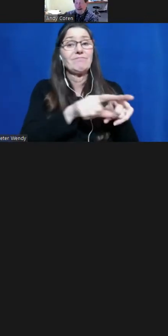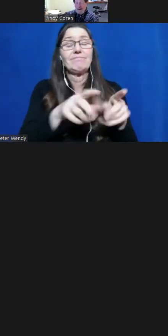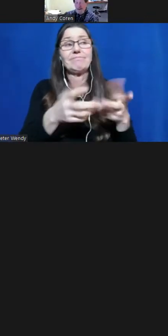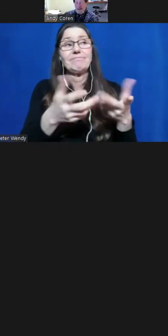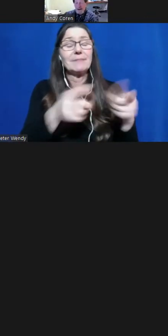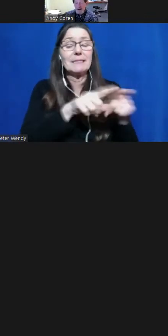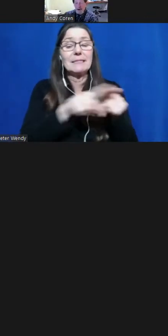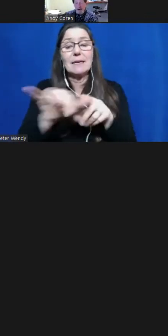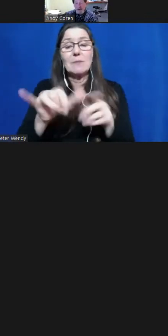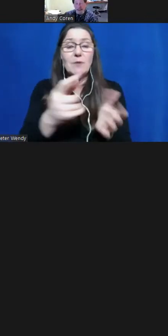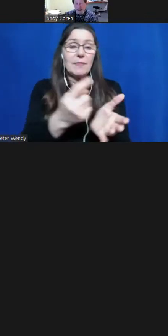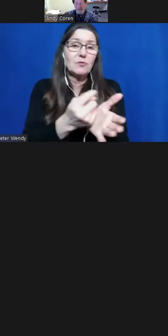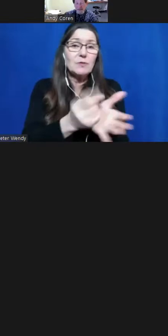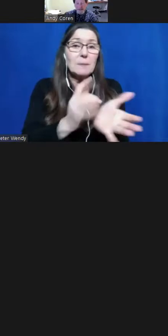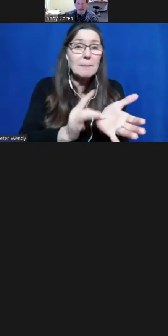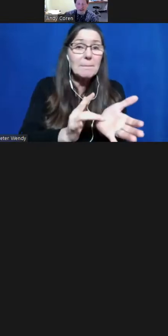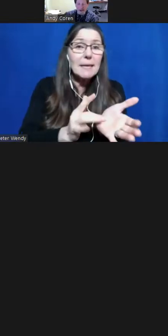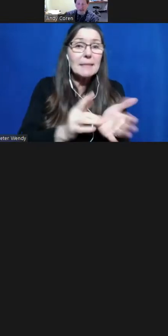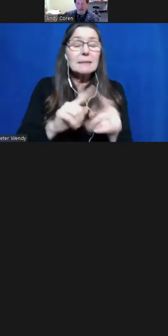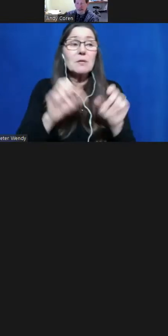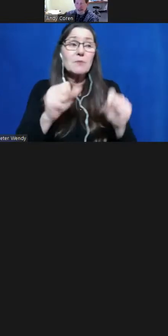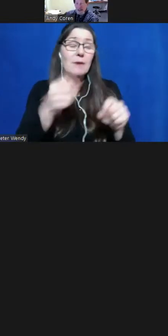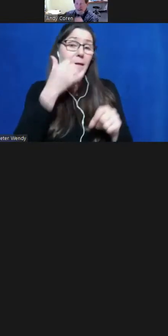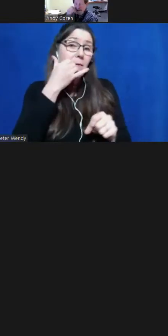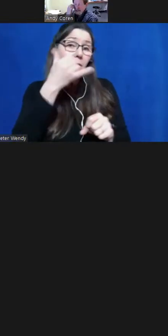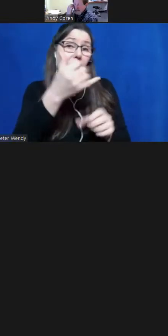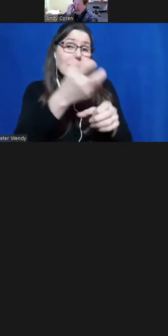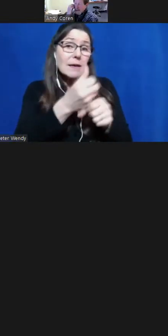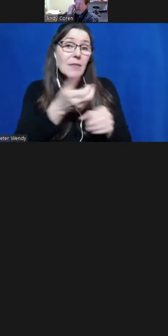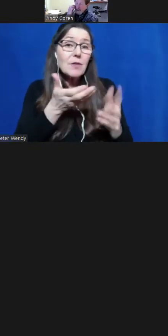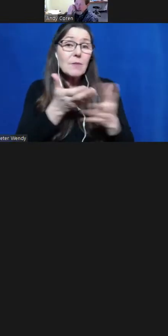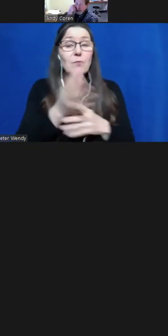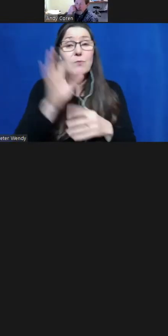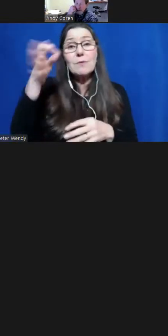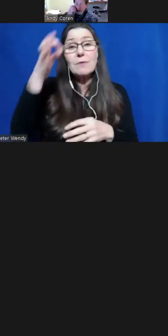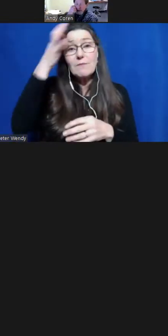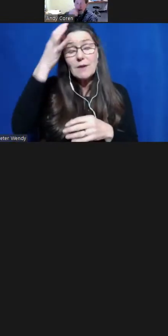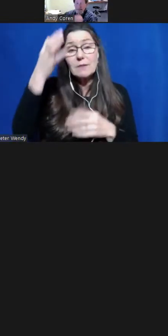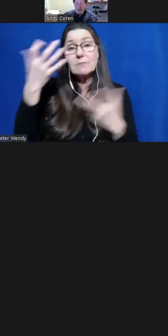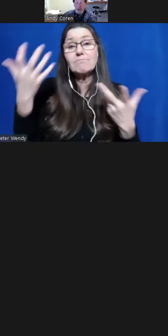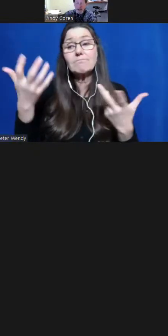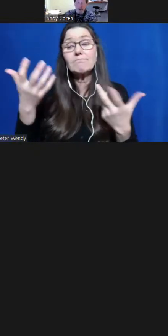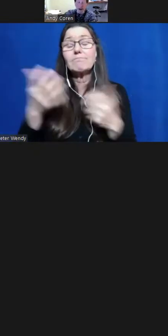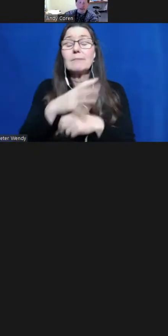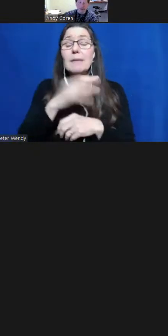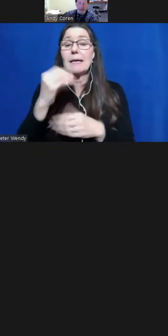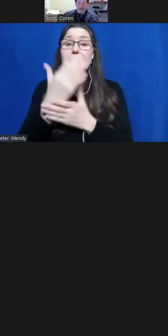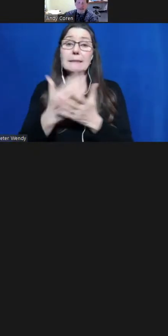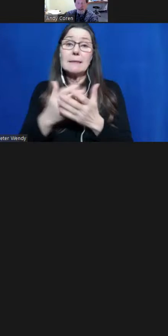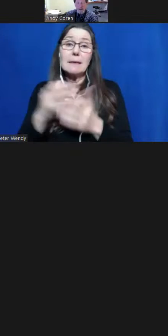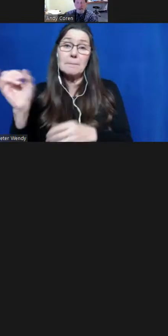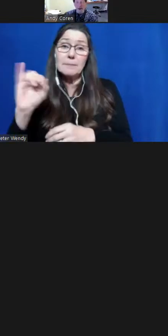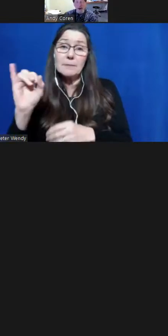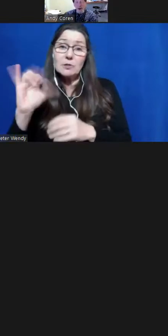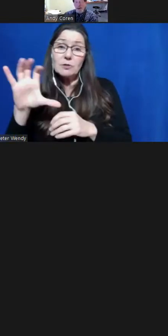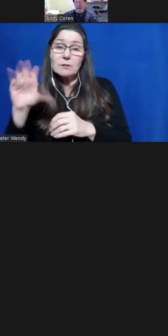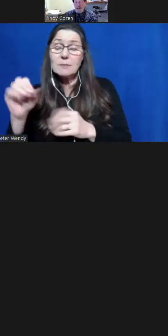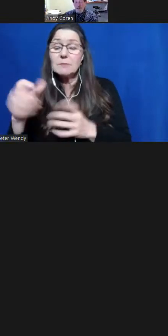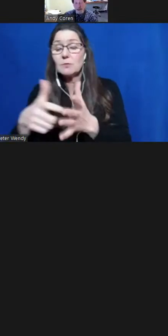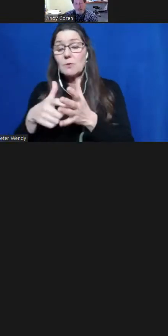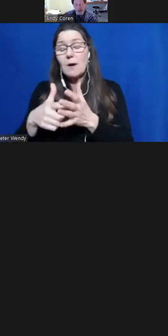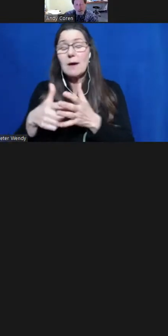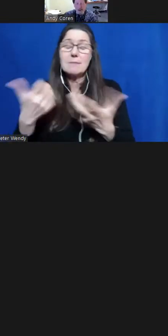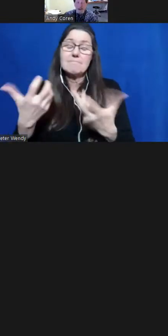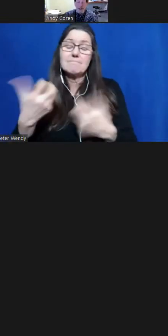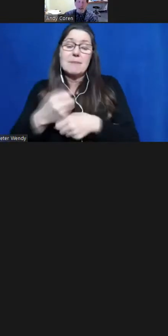you can call to get them through the federal government, and some of the insurance companies are required to make them available, or at